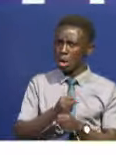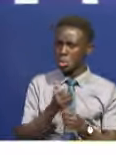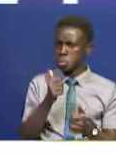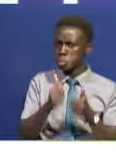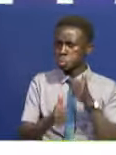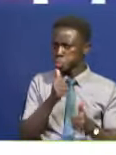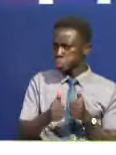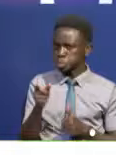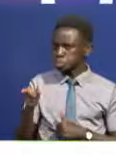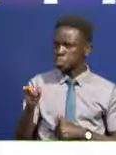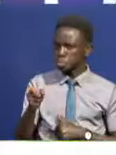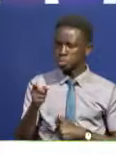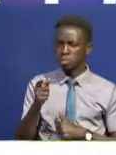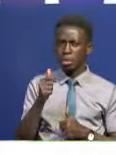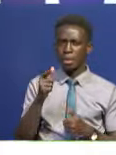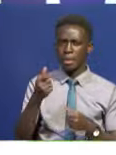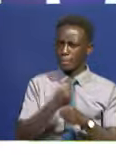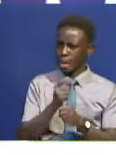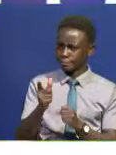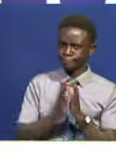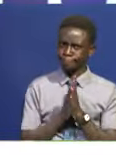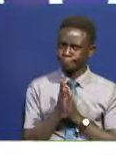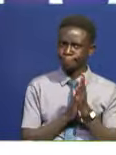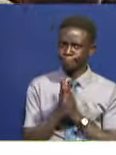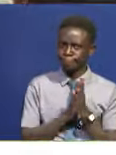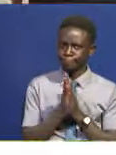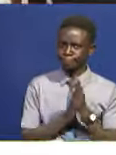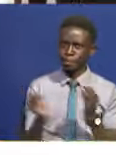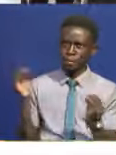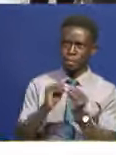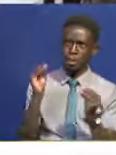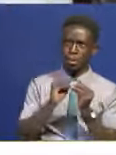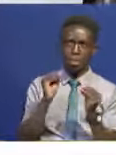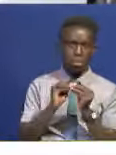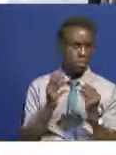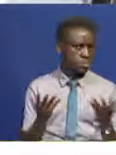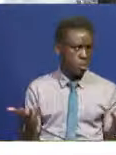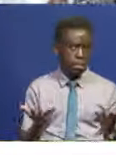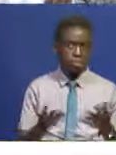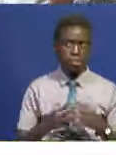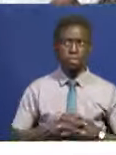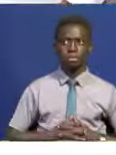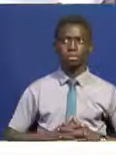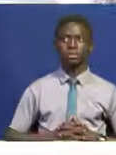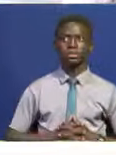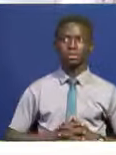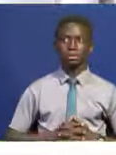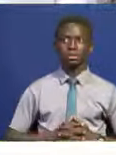interest, ability, and potential? Clapping.